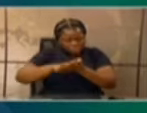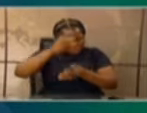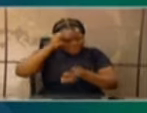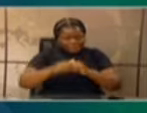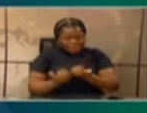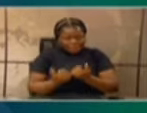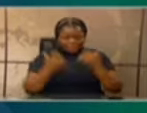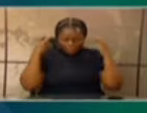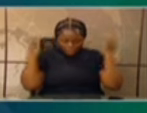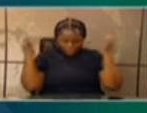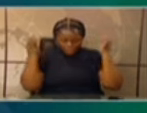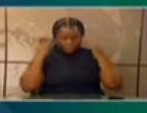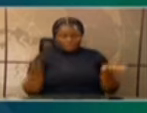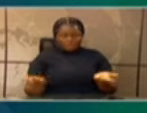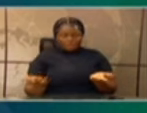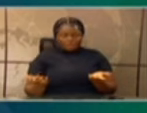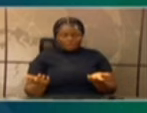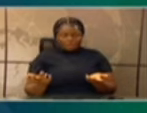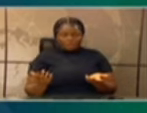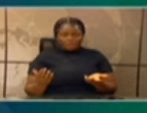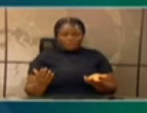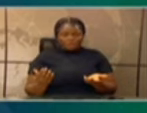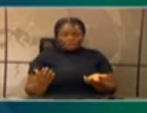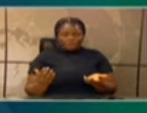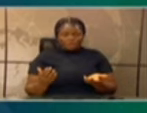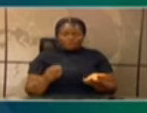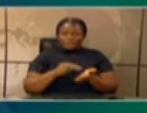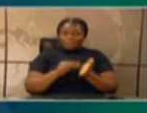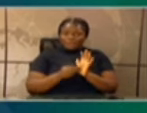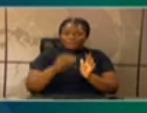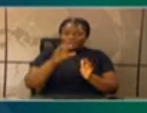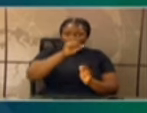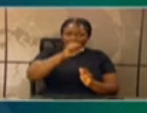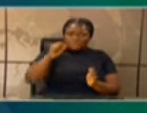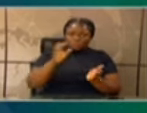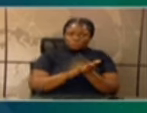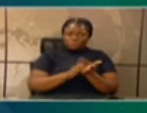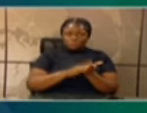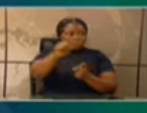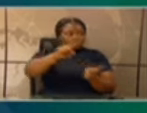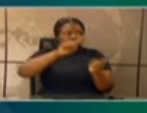school? Eti ti aya hamedi secondary school we sachere me koho kakra.